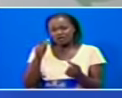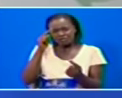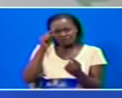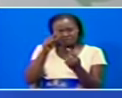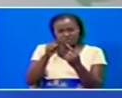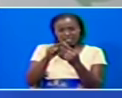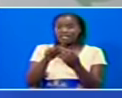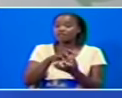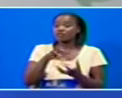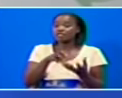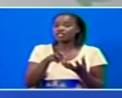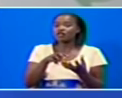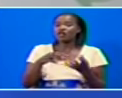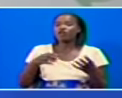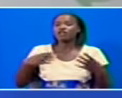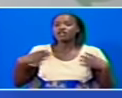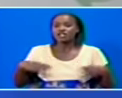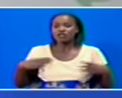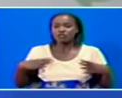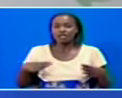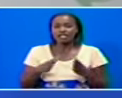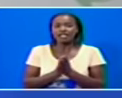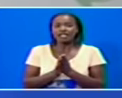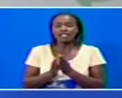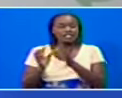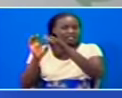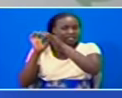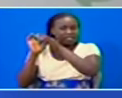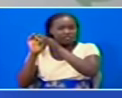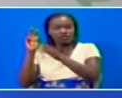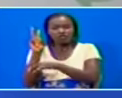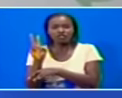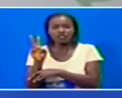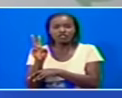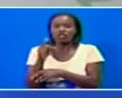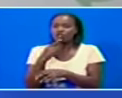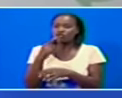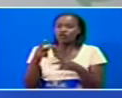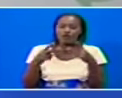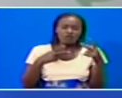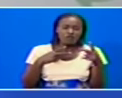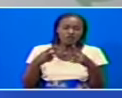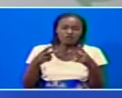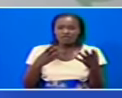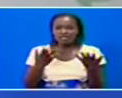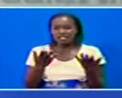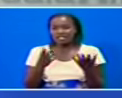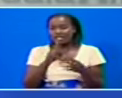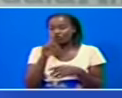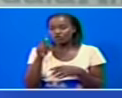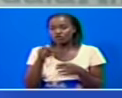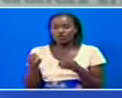both human and cultural units. And so it is a cause of